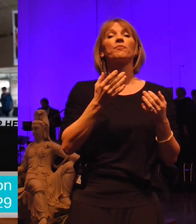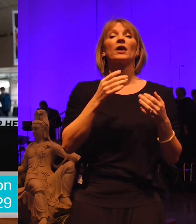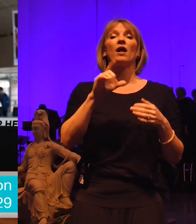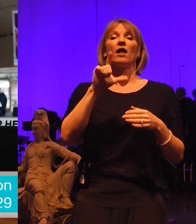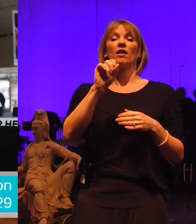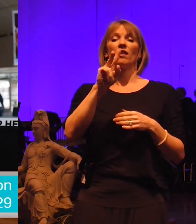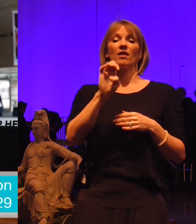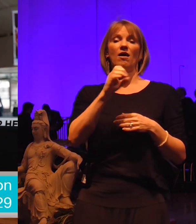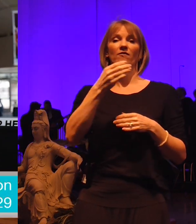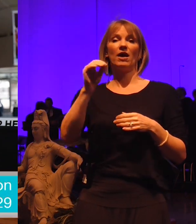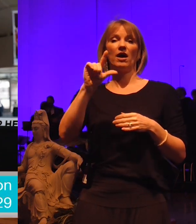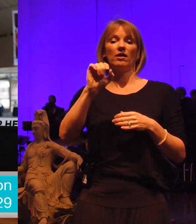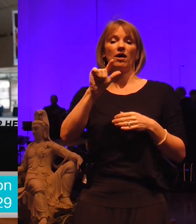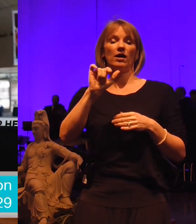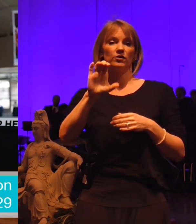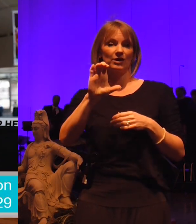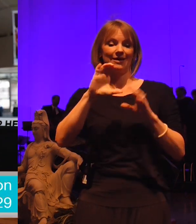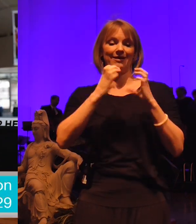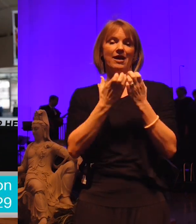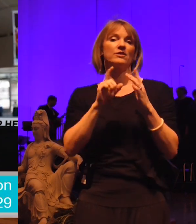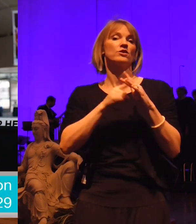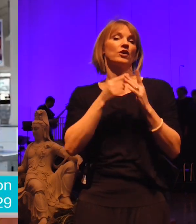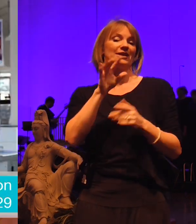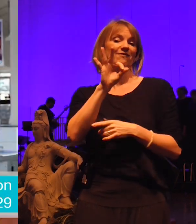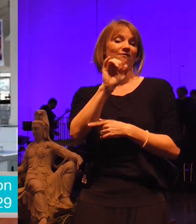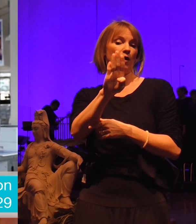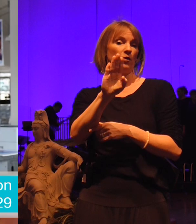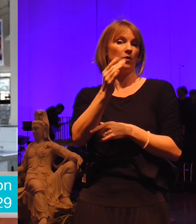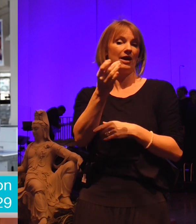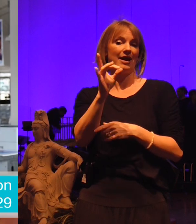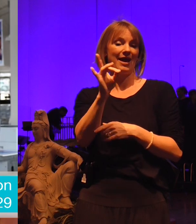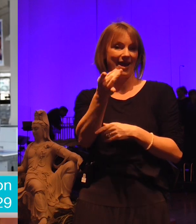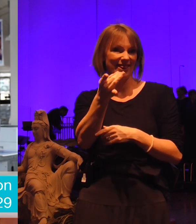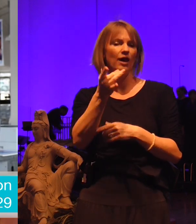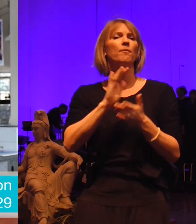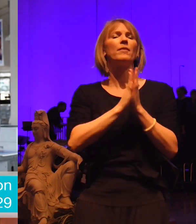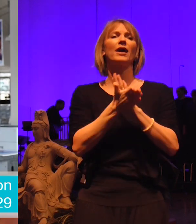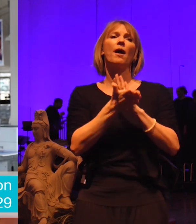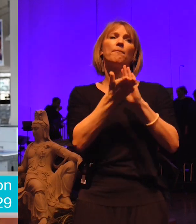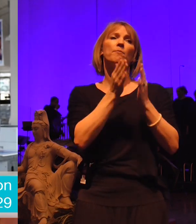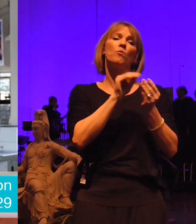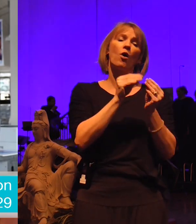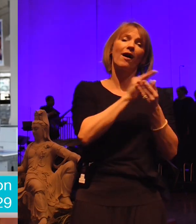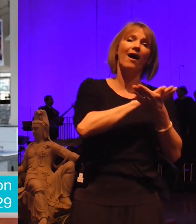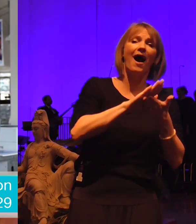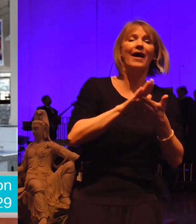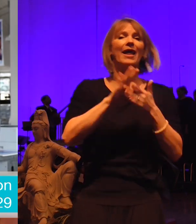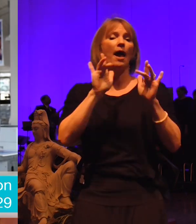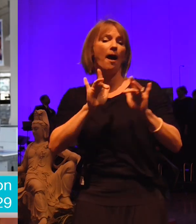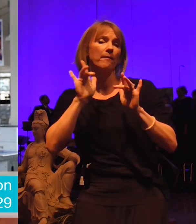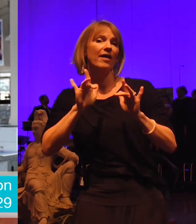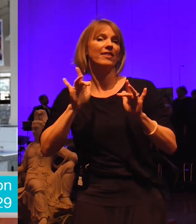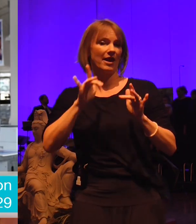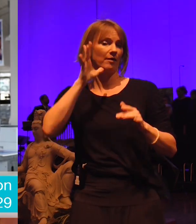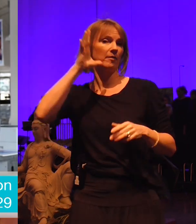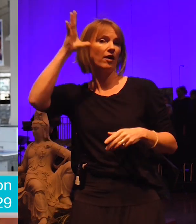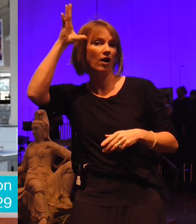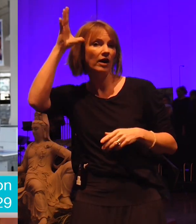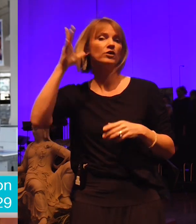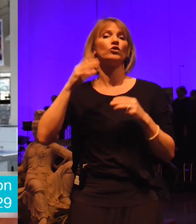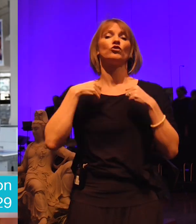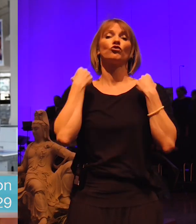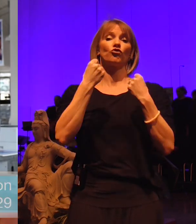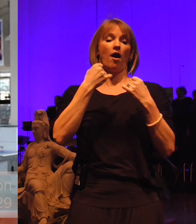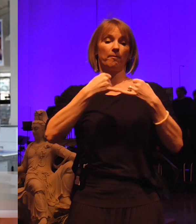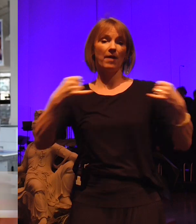and Logic for Early Childhood class starts February 8th. Become a kinder, empathetic parent and enjoy your children while setting strong boundaries